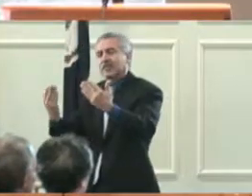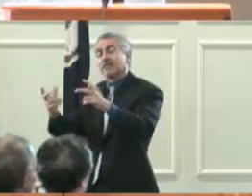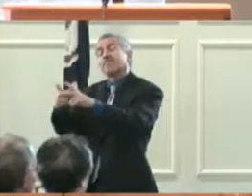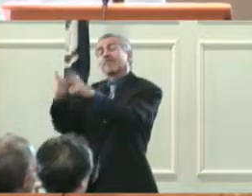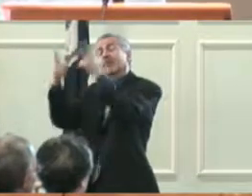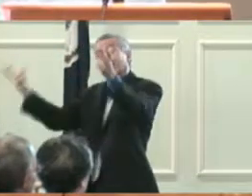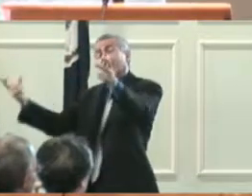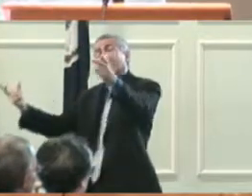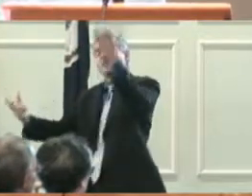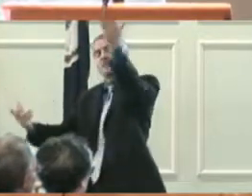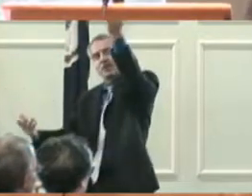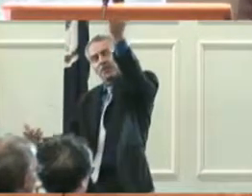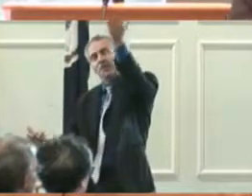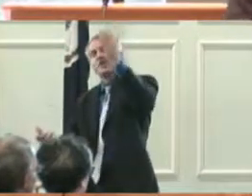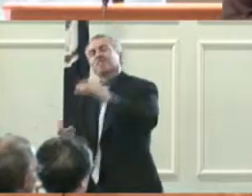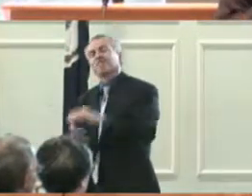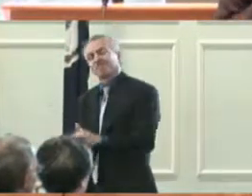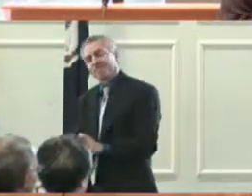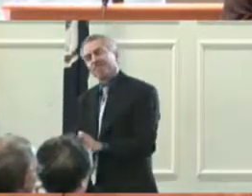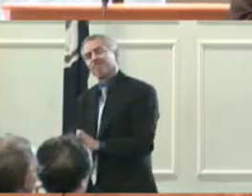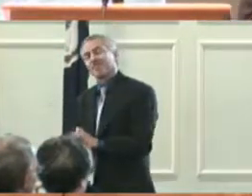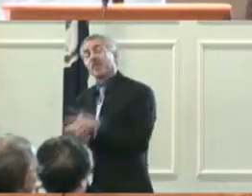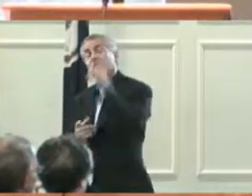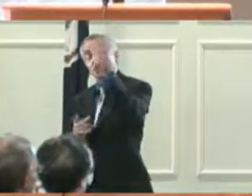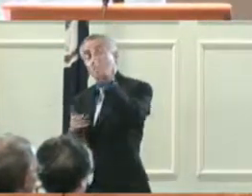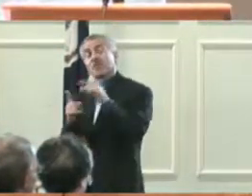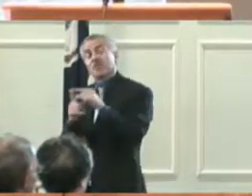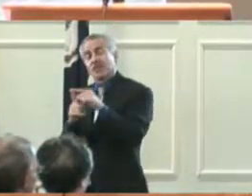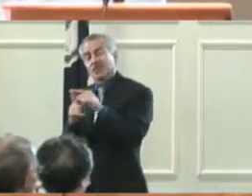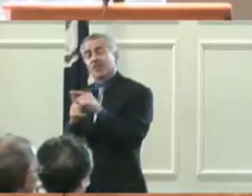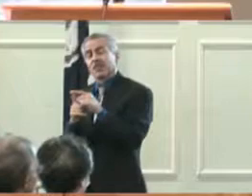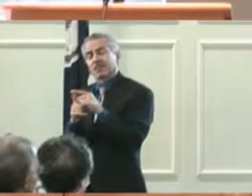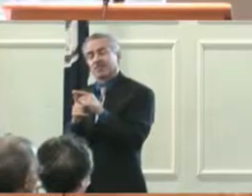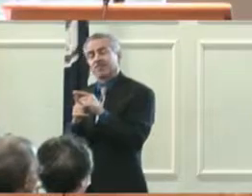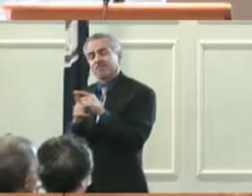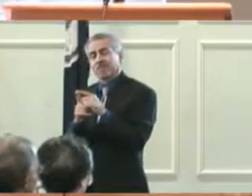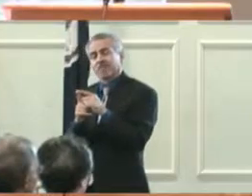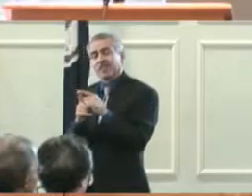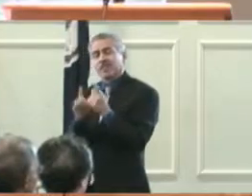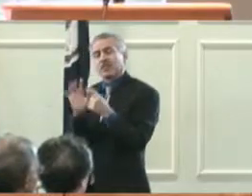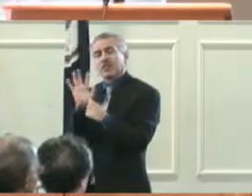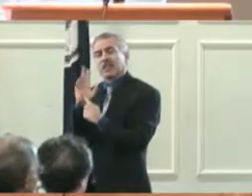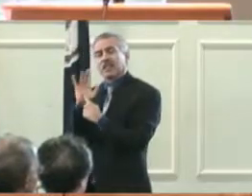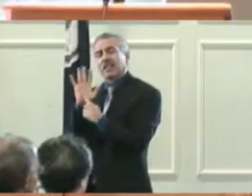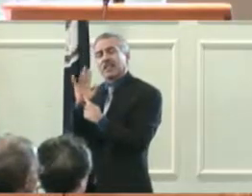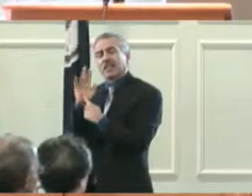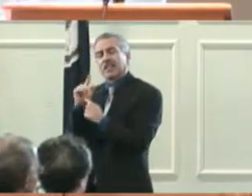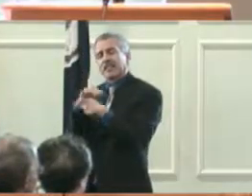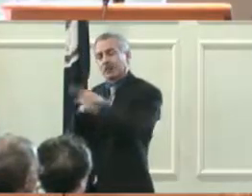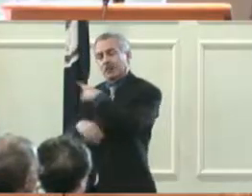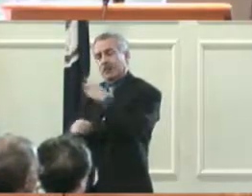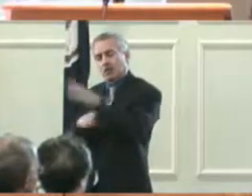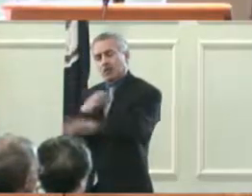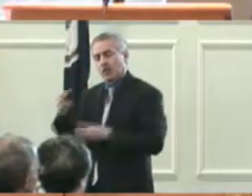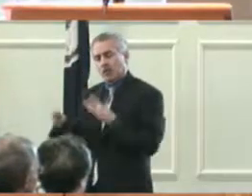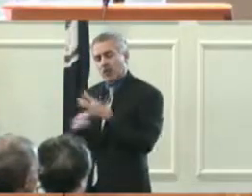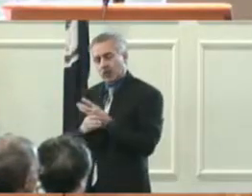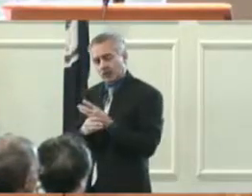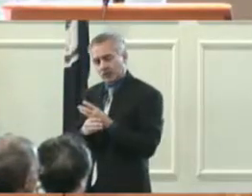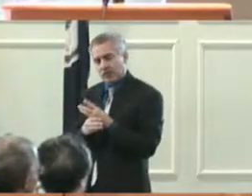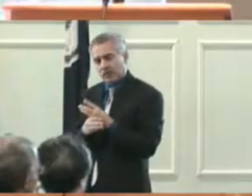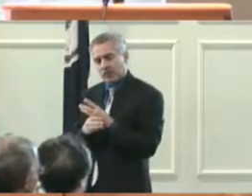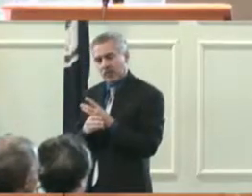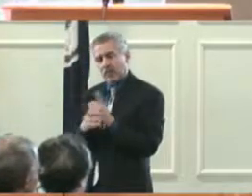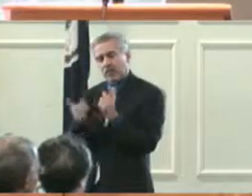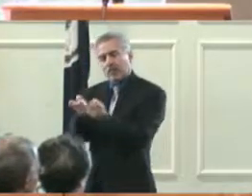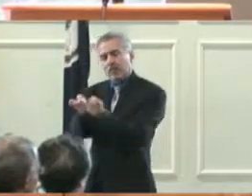Grateful to you for your word. Grateful to you because you bring light into our world. You bring